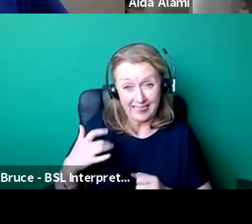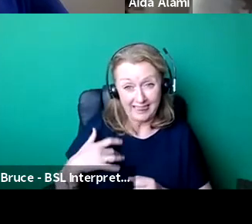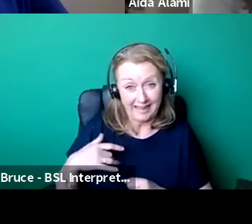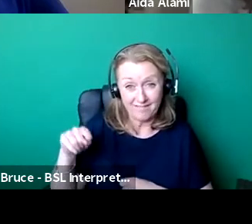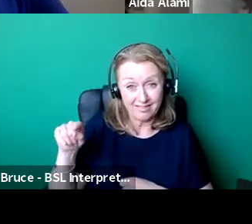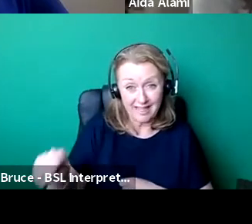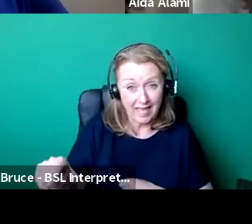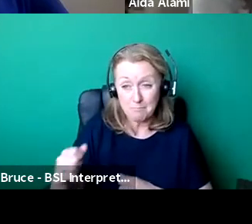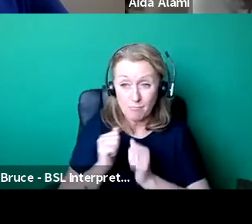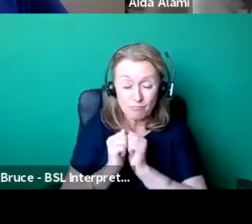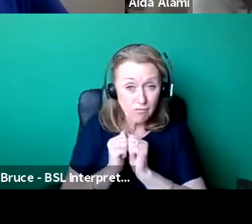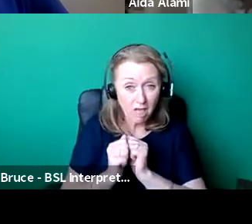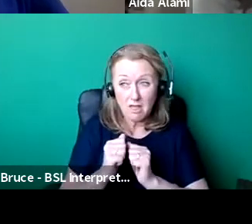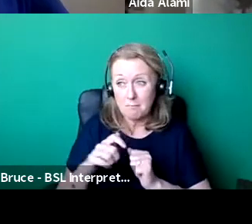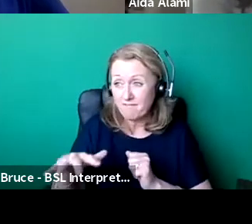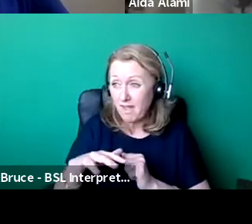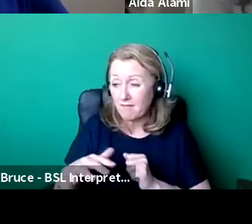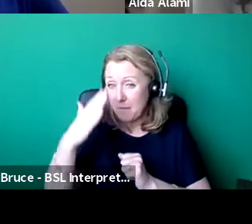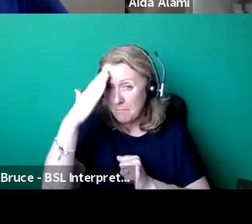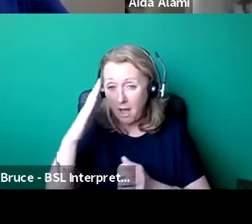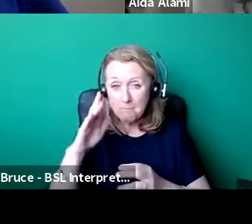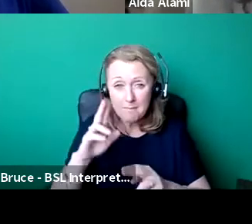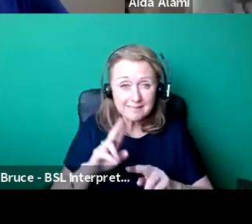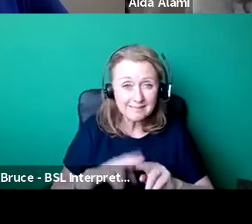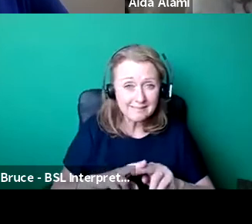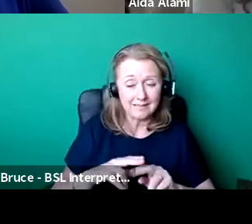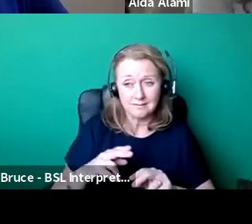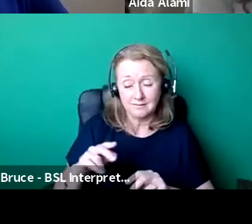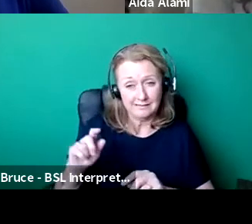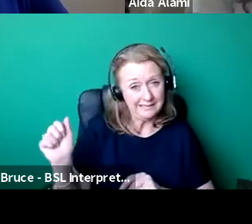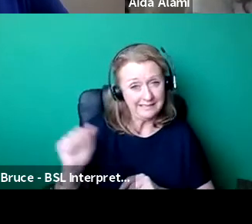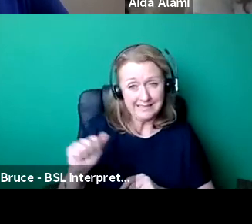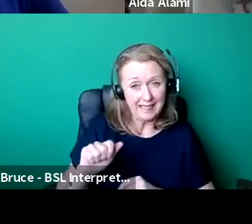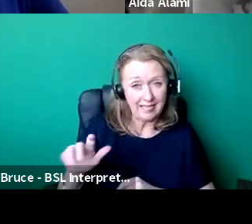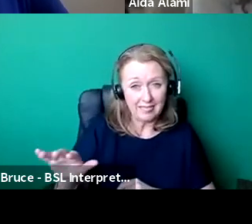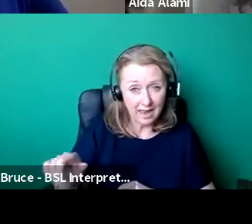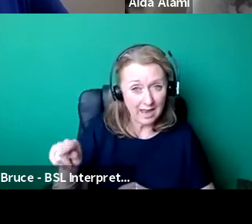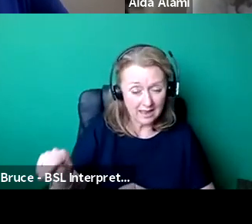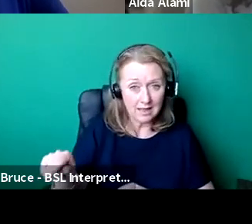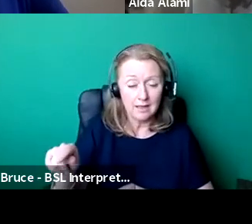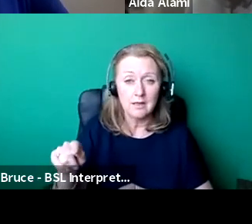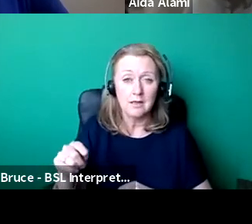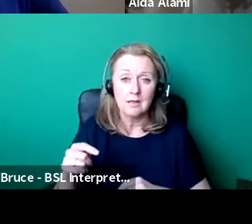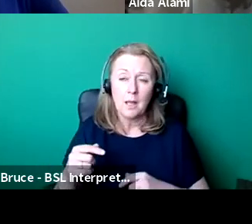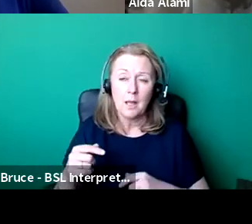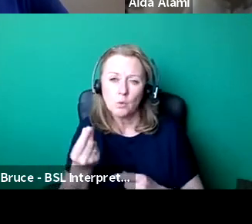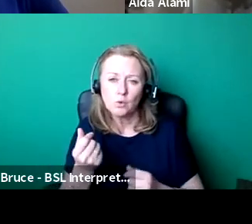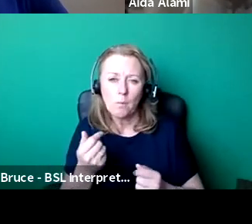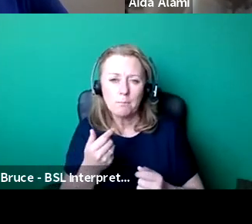My brothers live there, my family, my mom, my dad. And some of the stories that we covered were not,